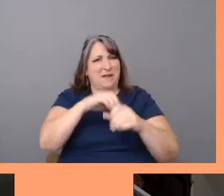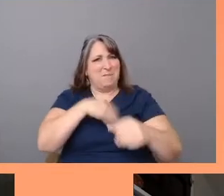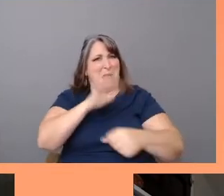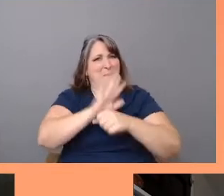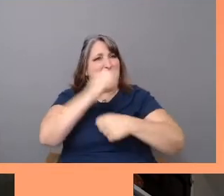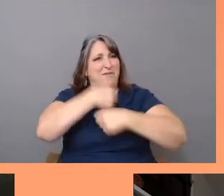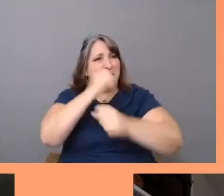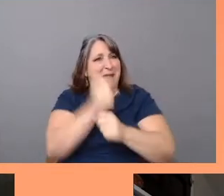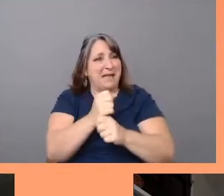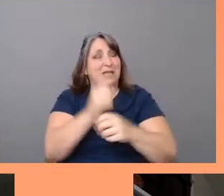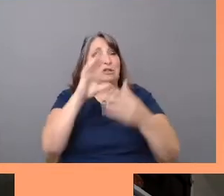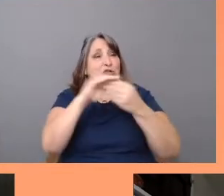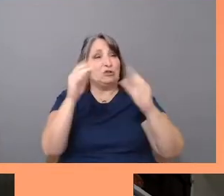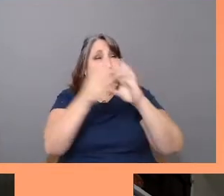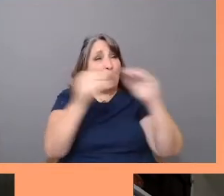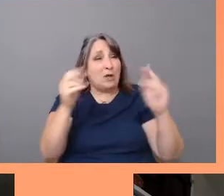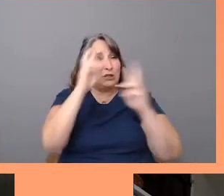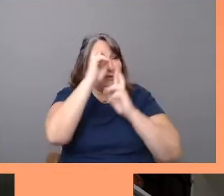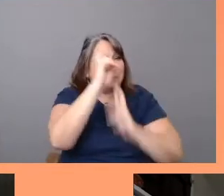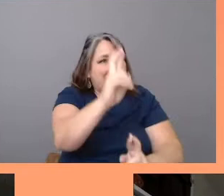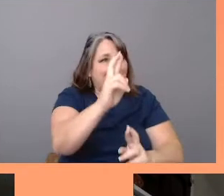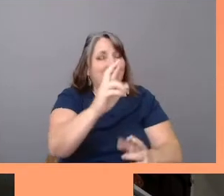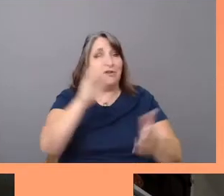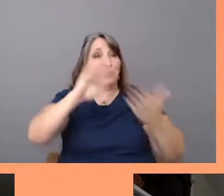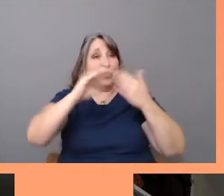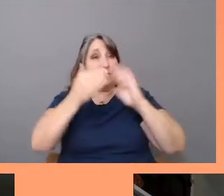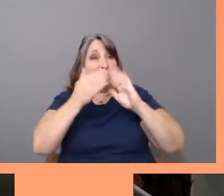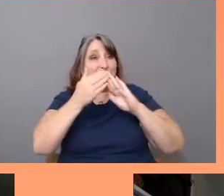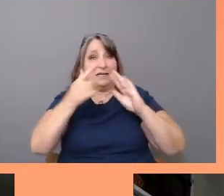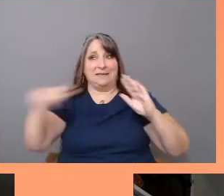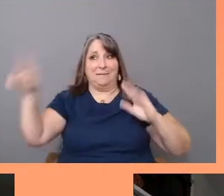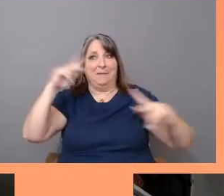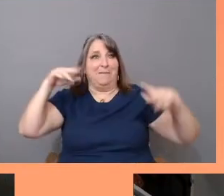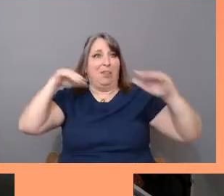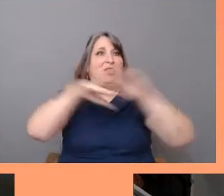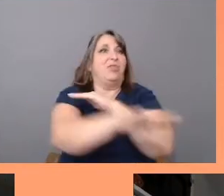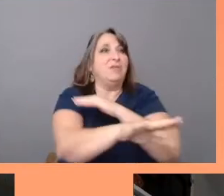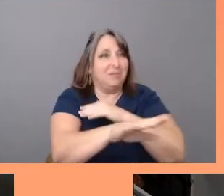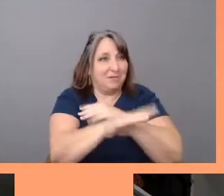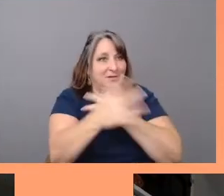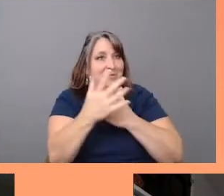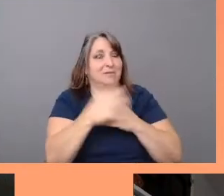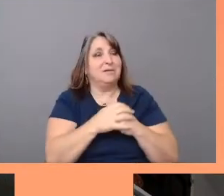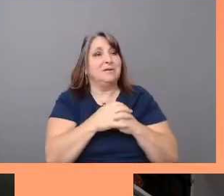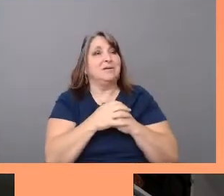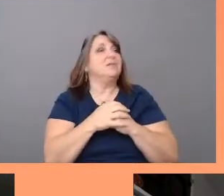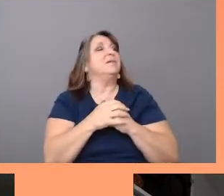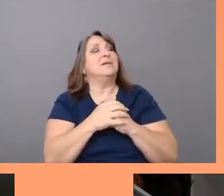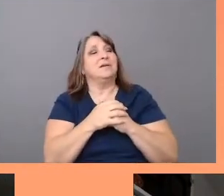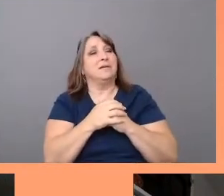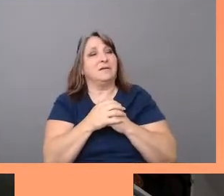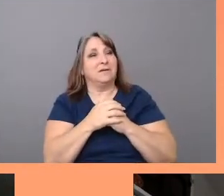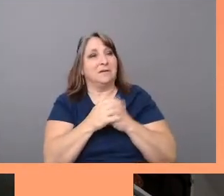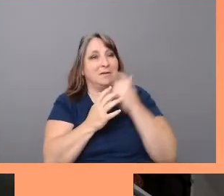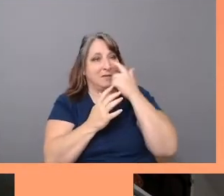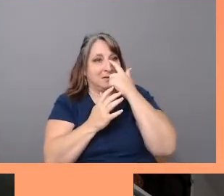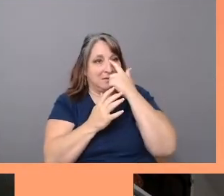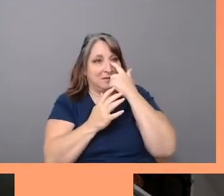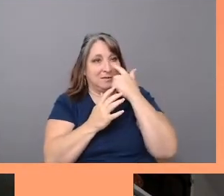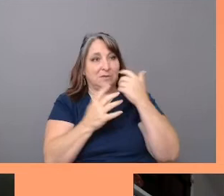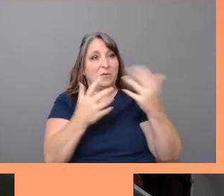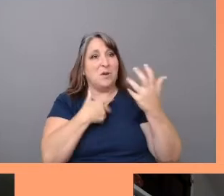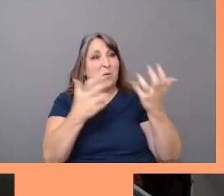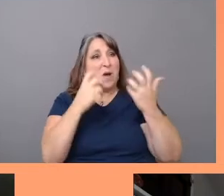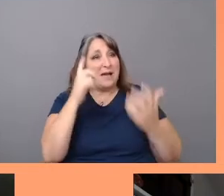with and whose stories they're telling, and being respectful of the communities that they're coming into. And I think that's in a way, like, those are folks that we want to